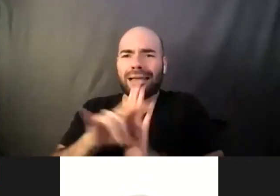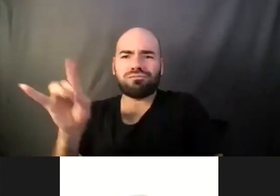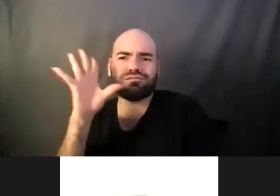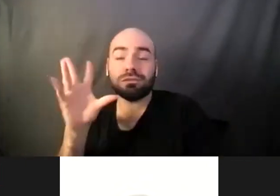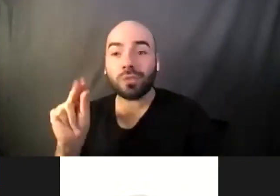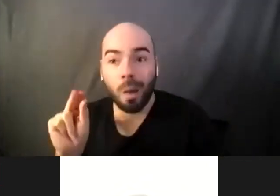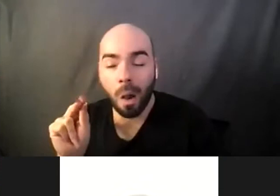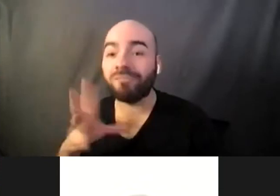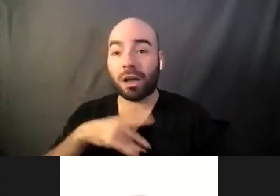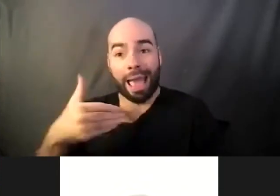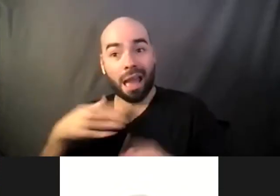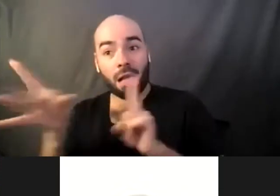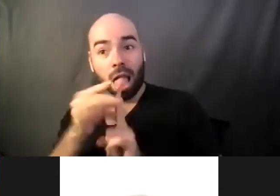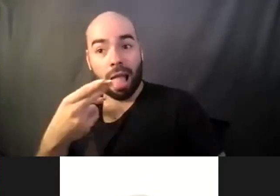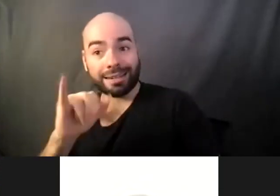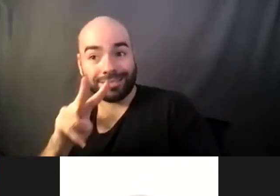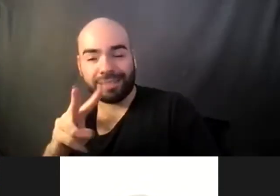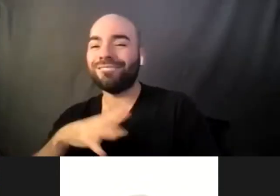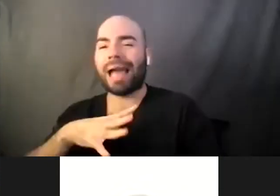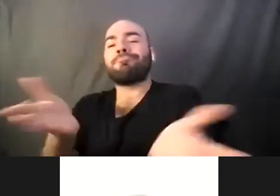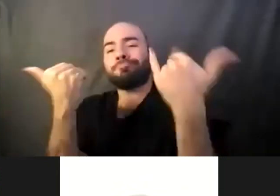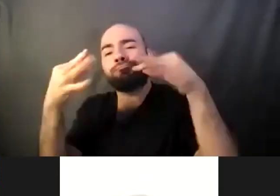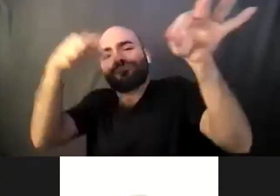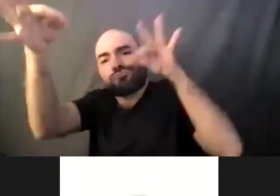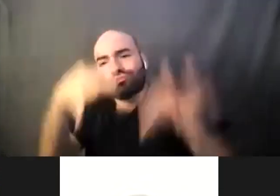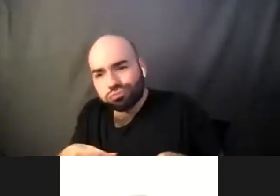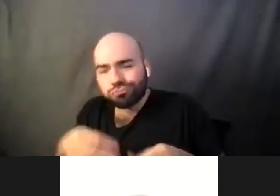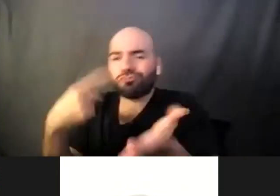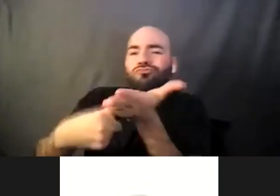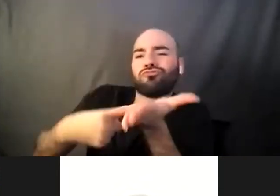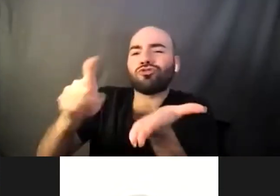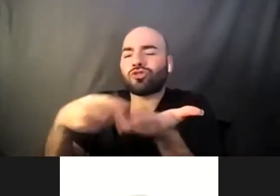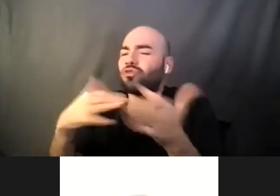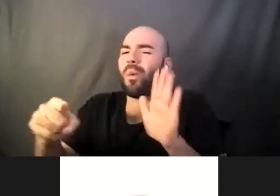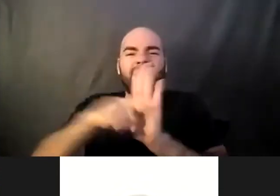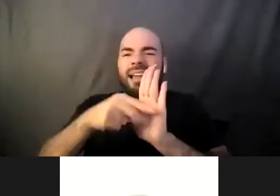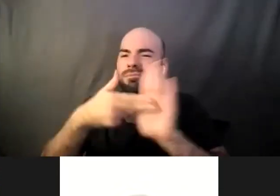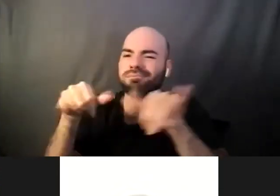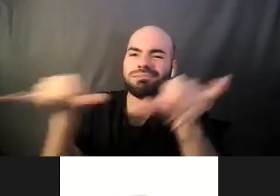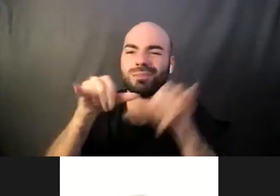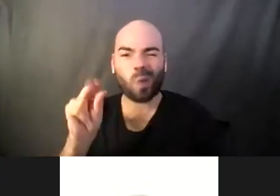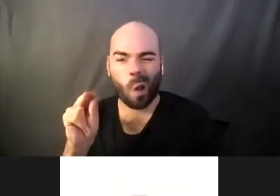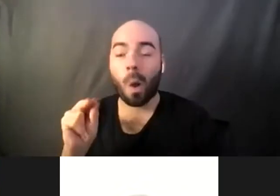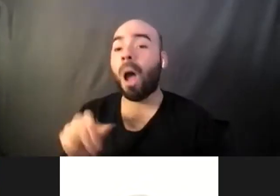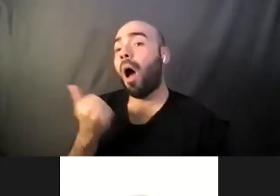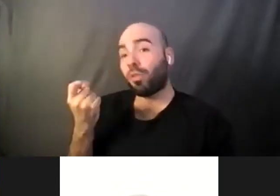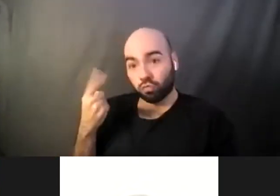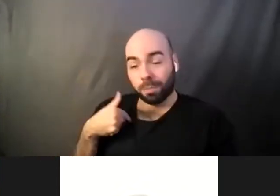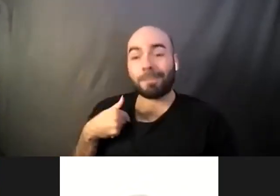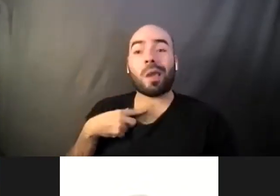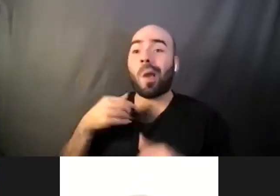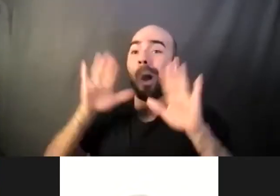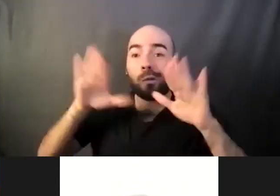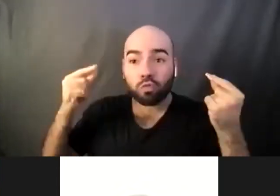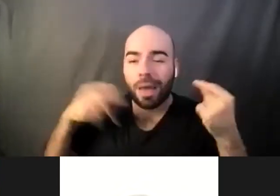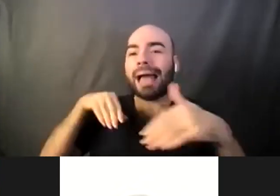we're going to help you do it. Because if we don't talk about it, it's going to stay stigmatized, right? And something really awesome that I get to do is to go into schools and